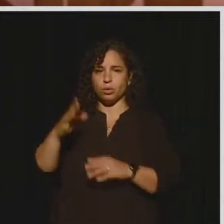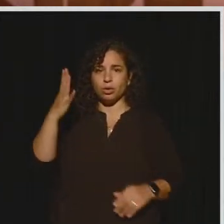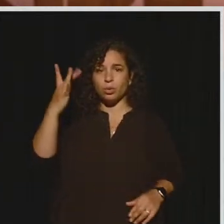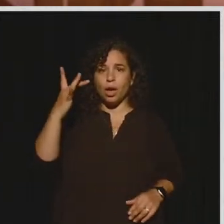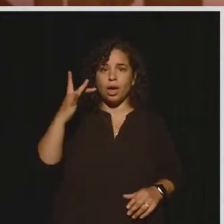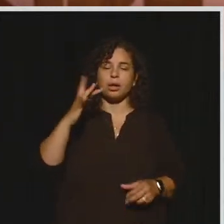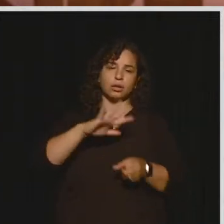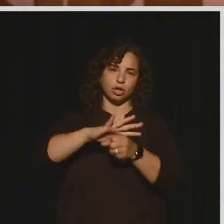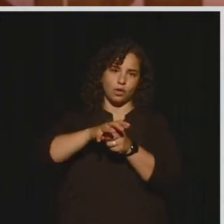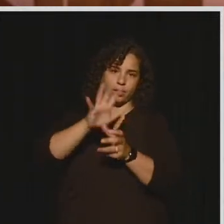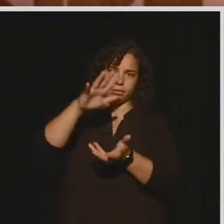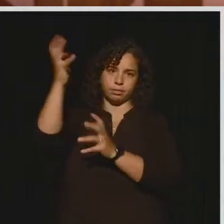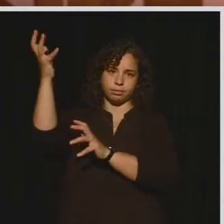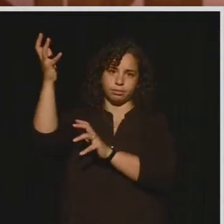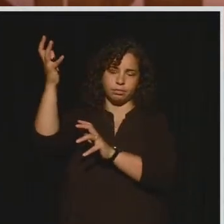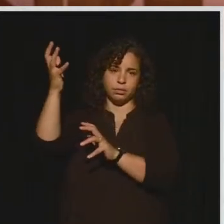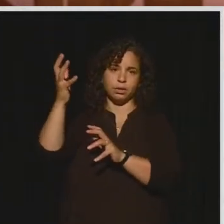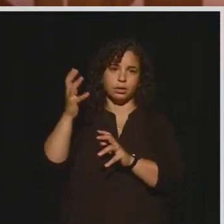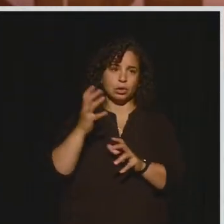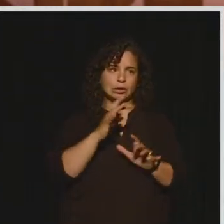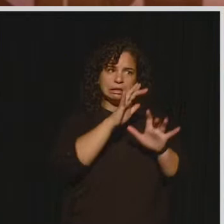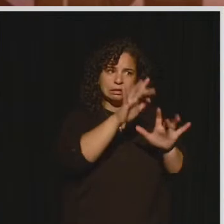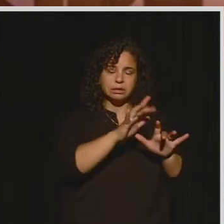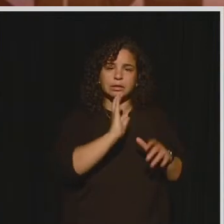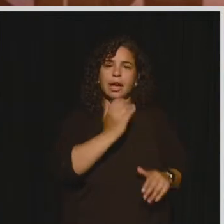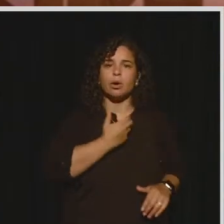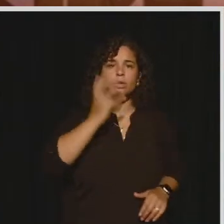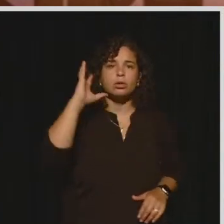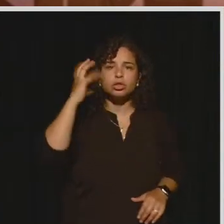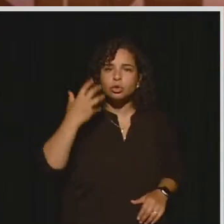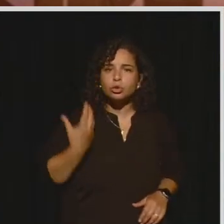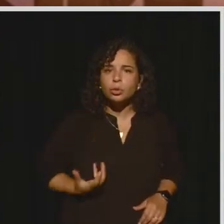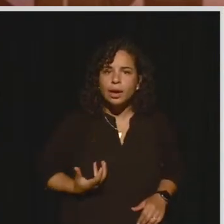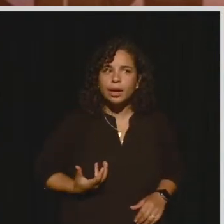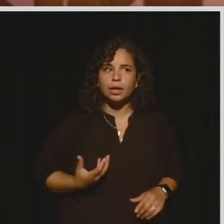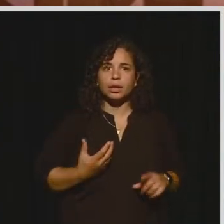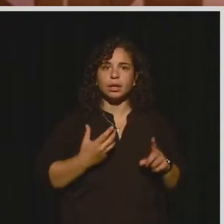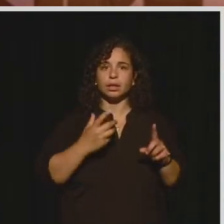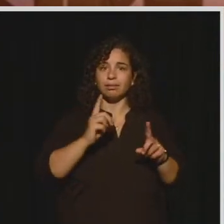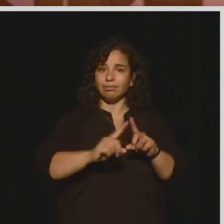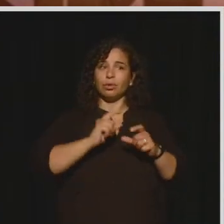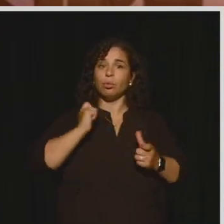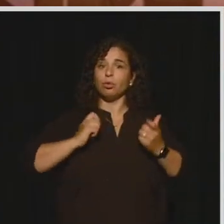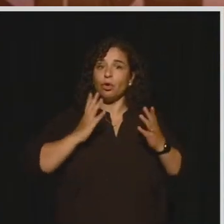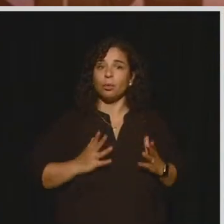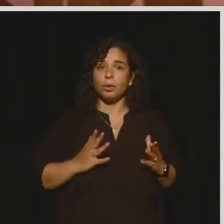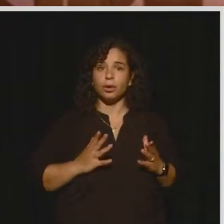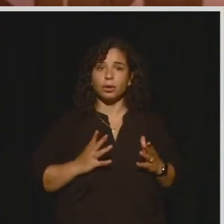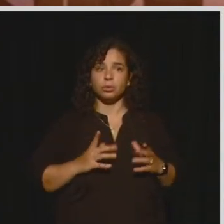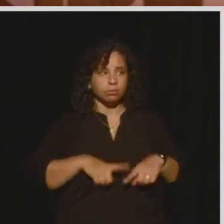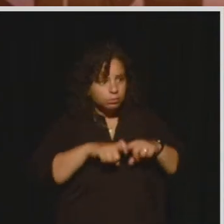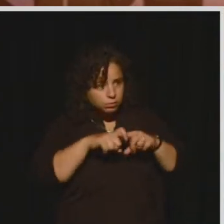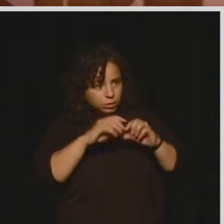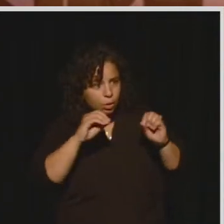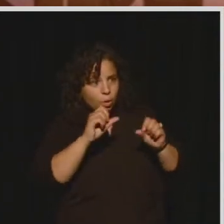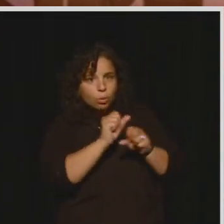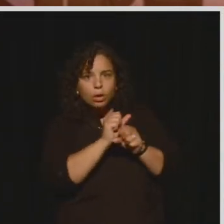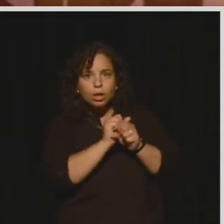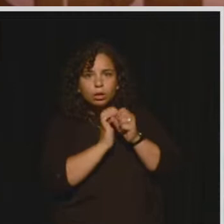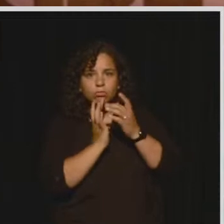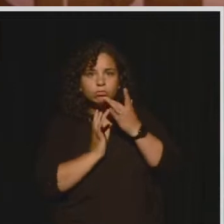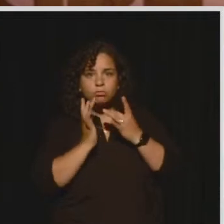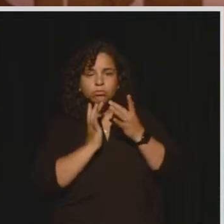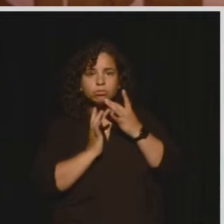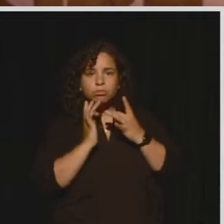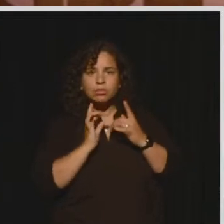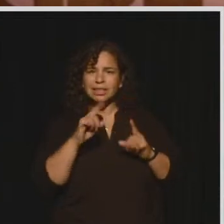work, and they're slowly starting to come back. And they were a core part of the gay community for many, many years. That's